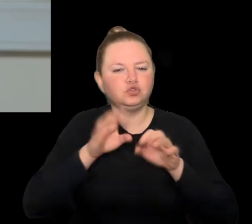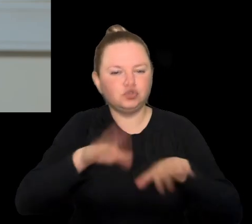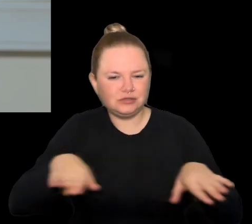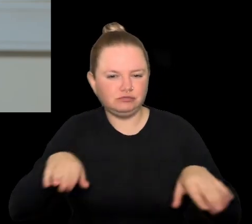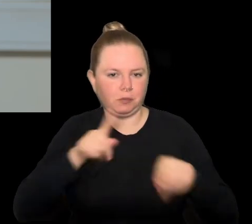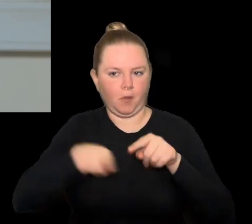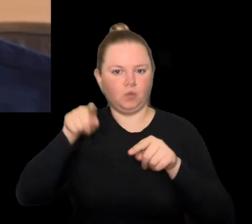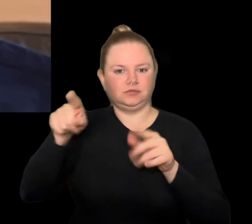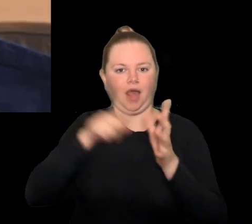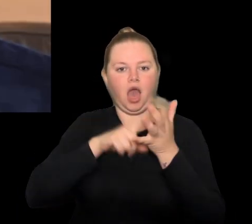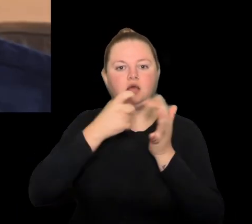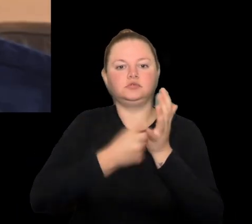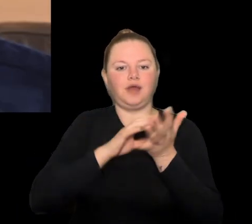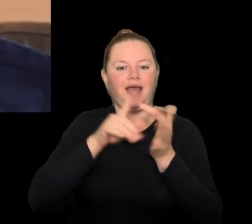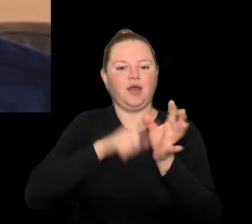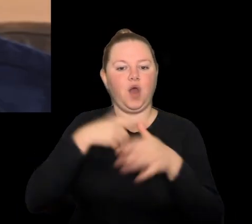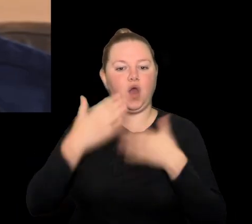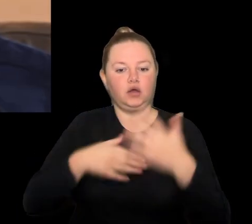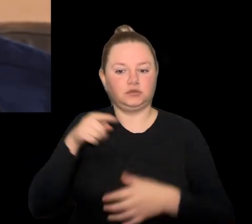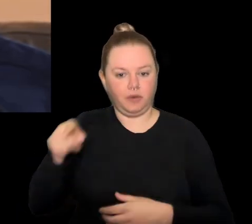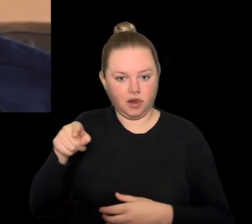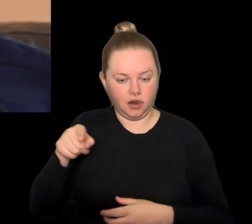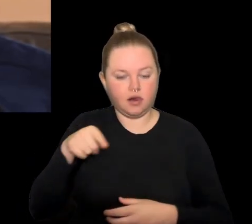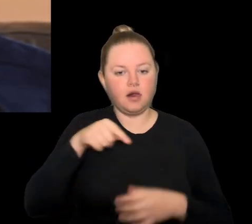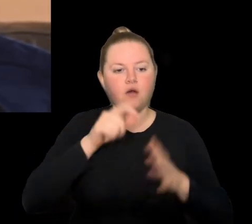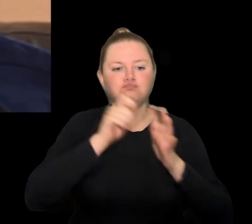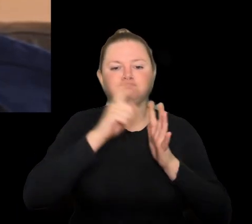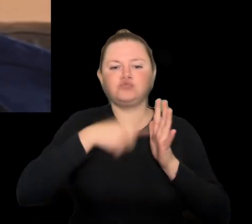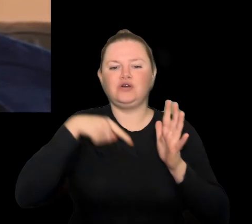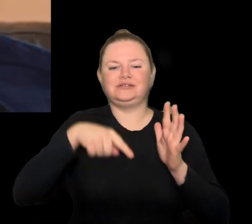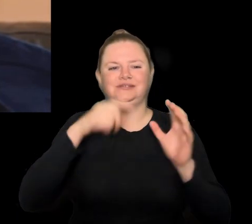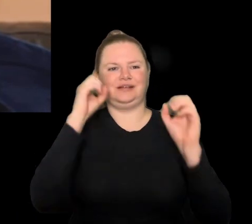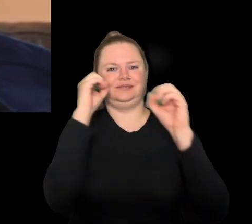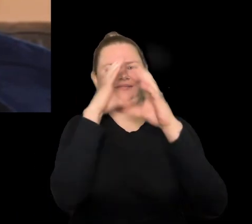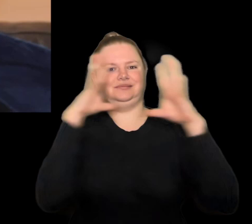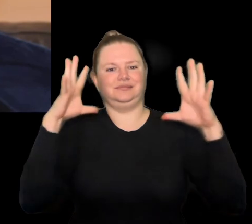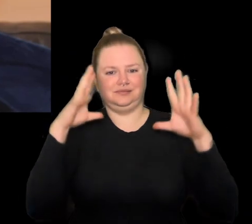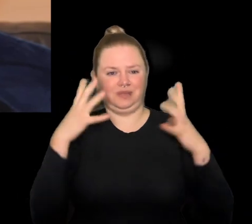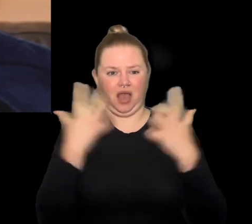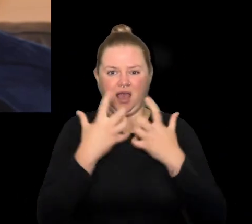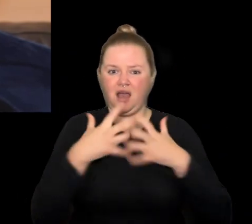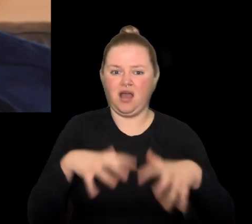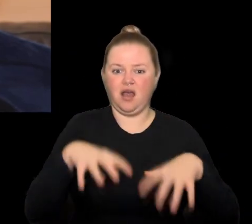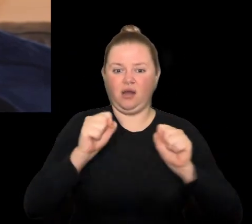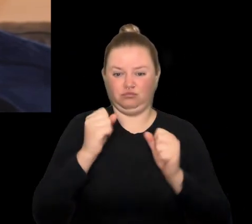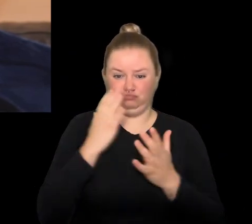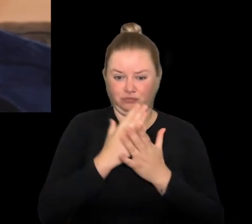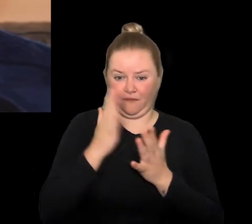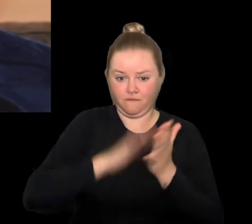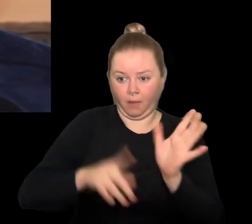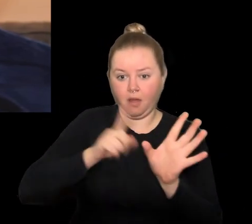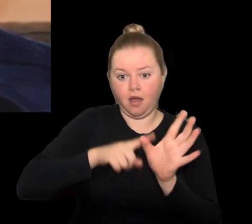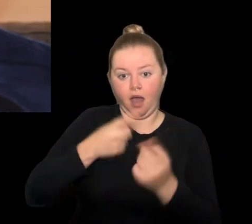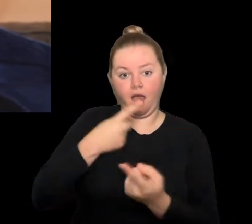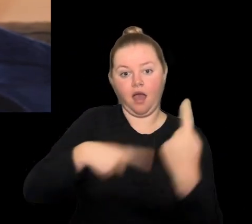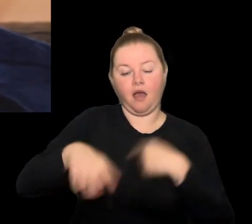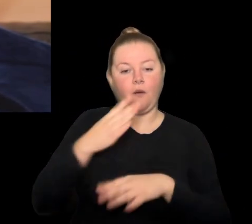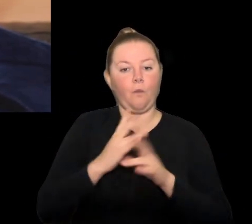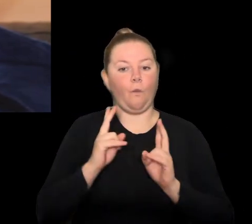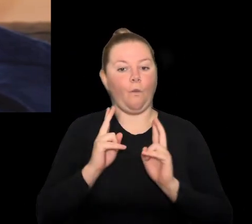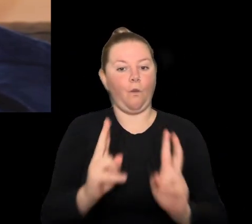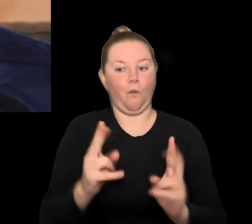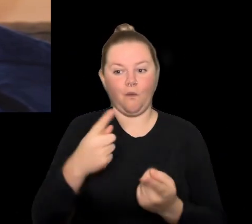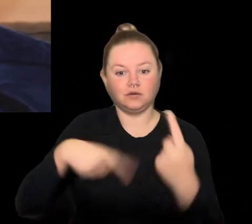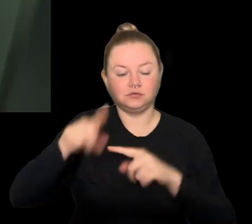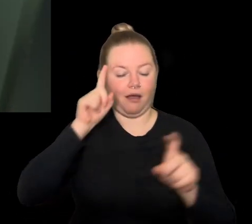Hey Hospital really. The concept of the project was born from the ideas from the young people